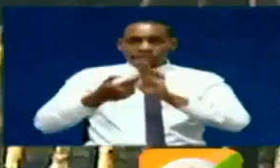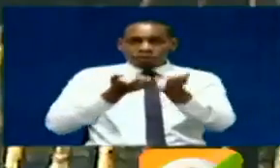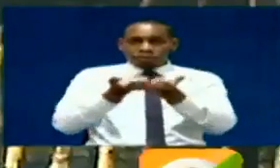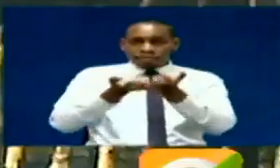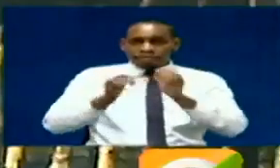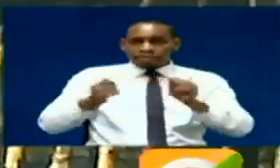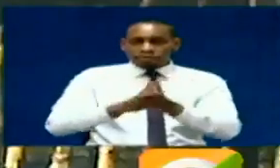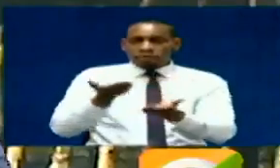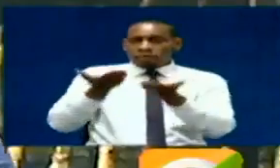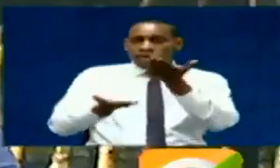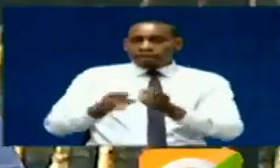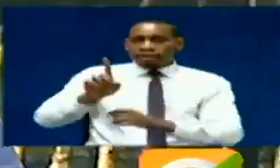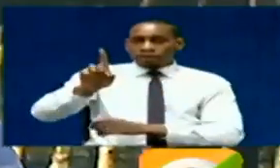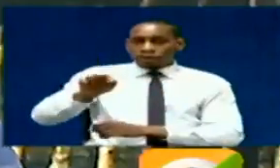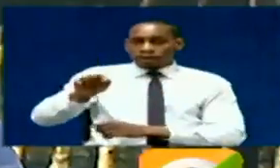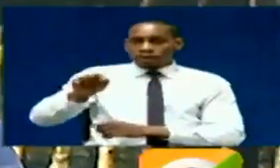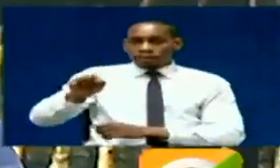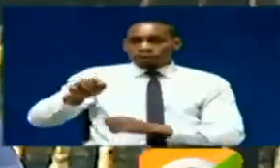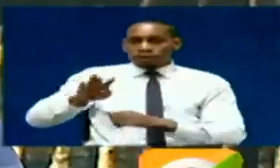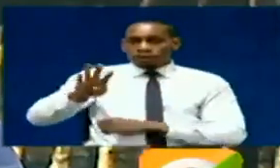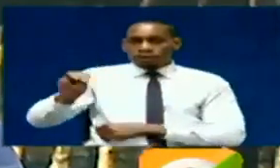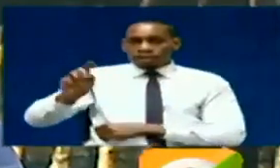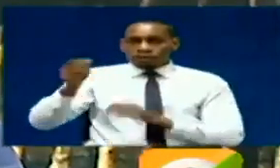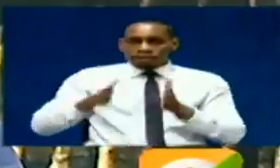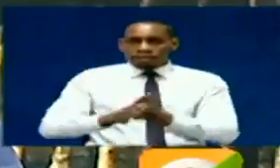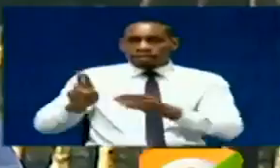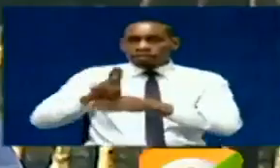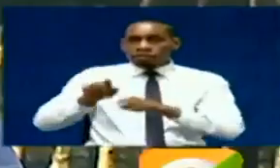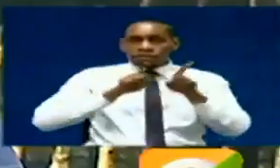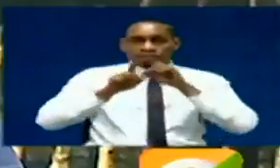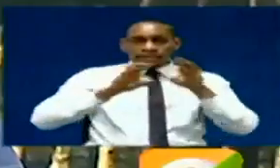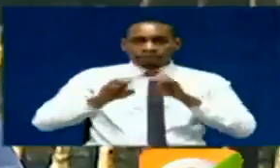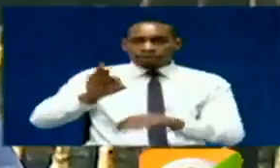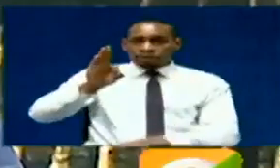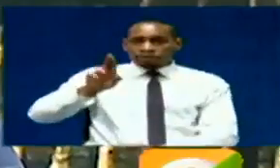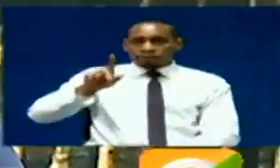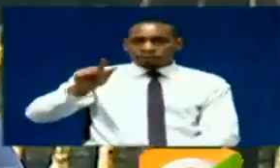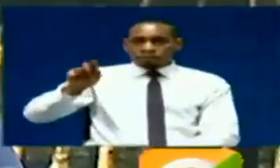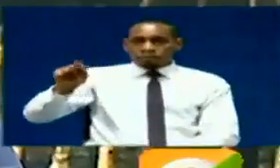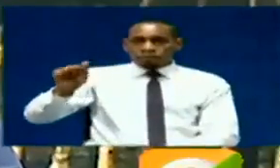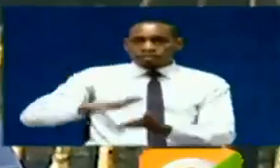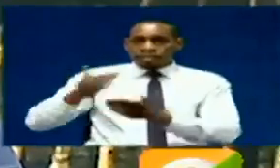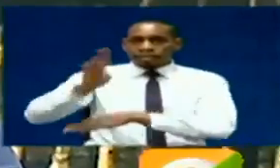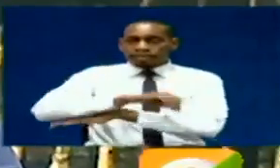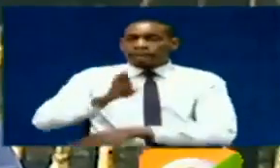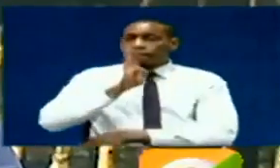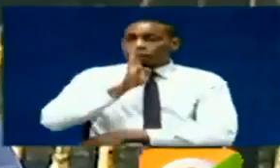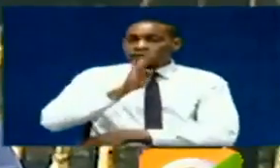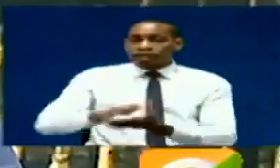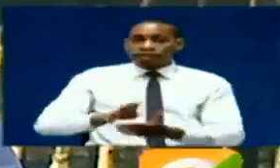An average of 1.4 million Kenyans use Safaricom's Fuliza daily, borrowing at least